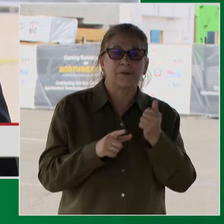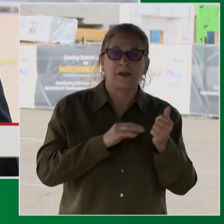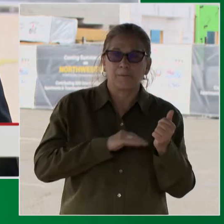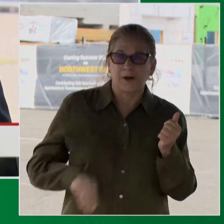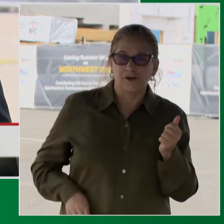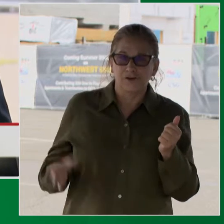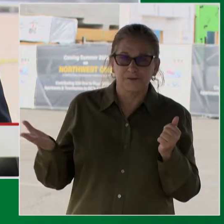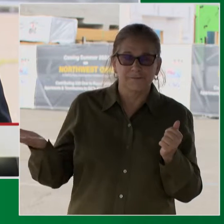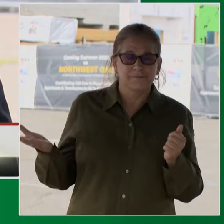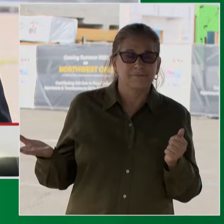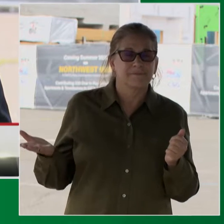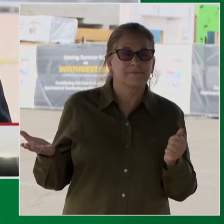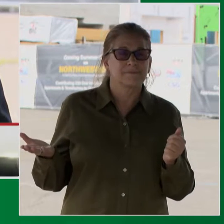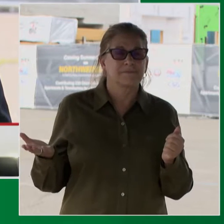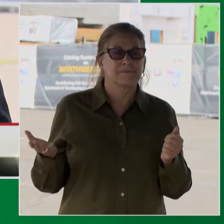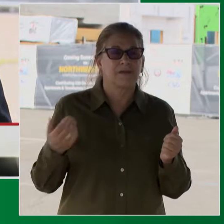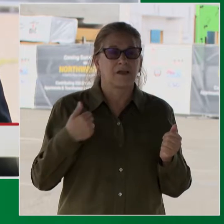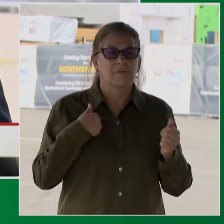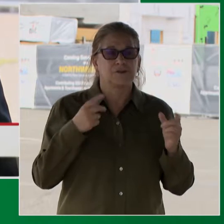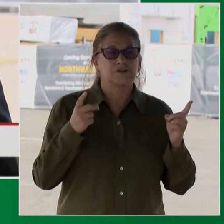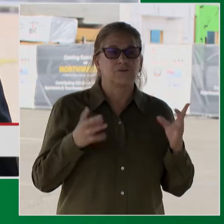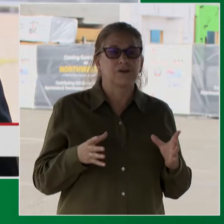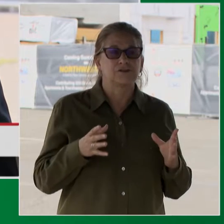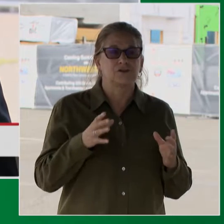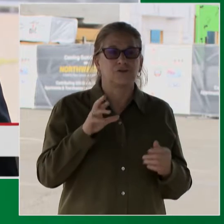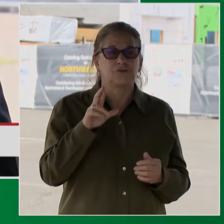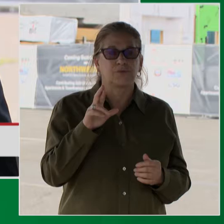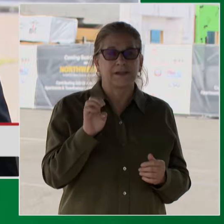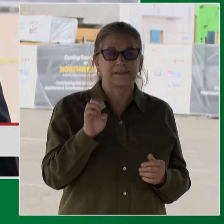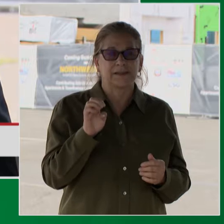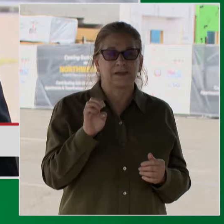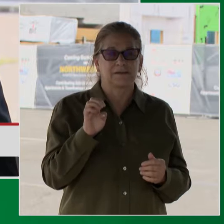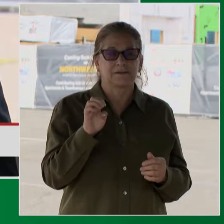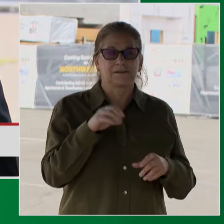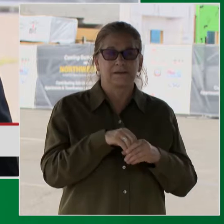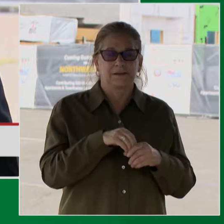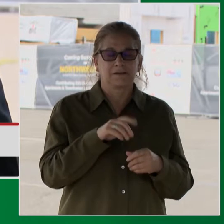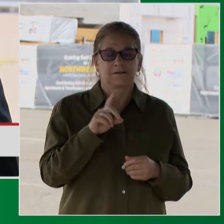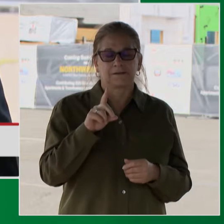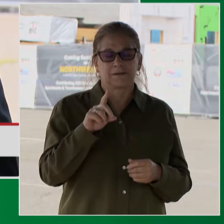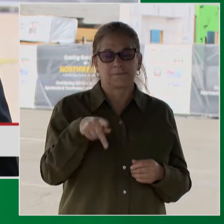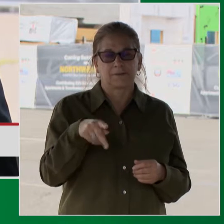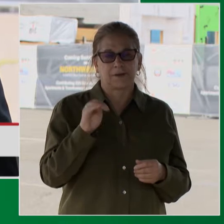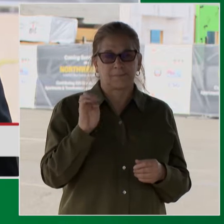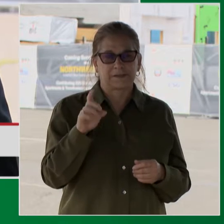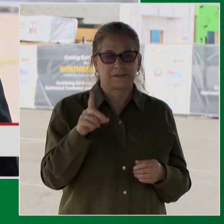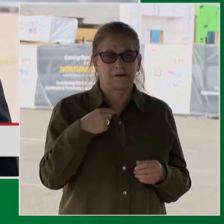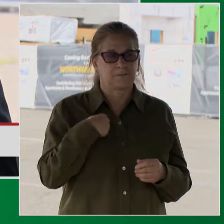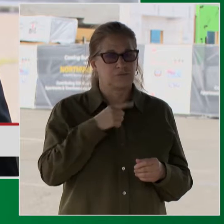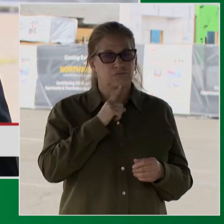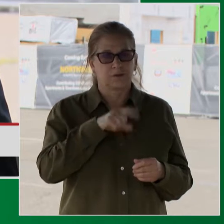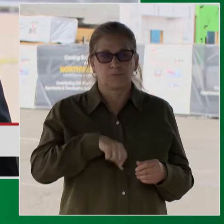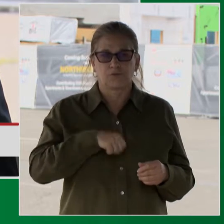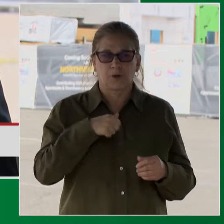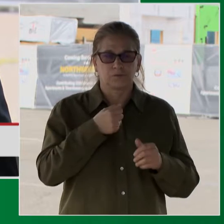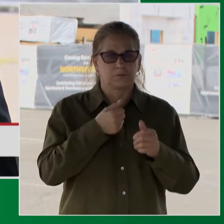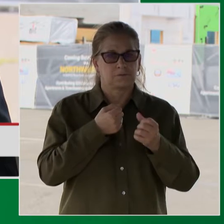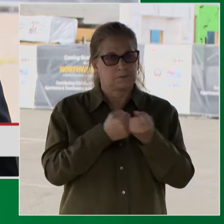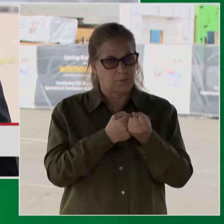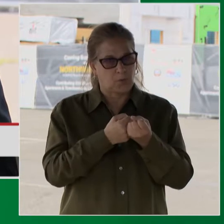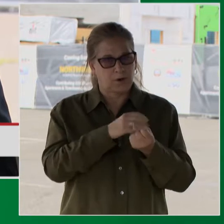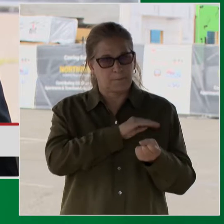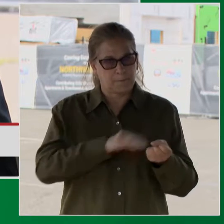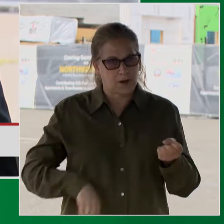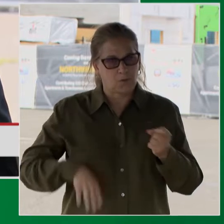I'm Sarosh Palwala, the Director of Real Estate at DMPED, and the real estate team is very proud to support the mayor's goal of 36,000 units